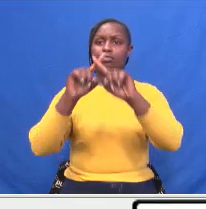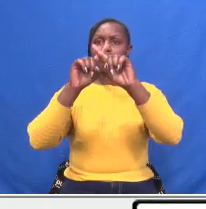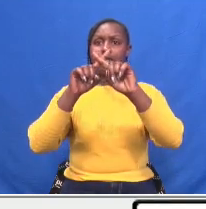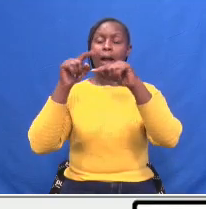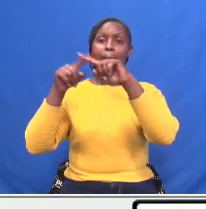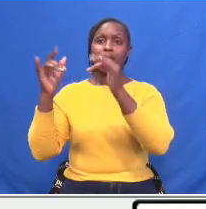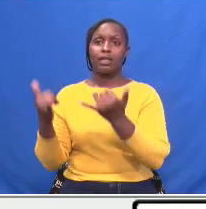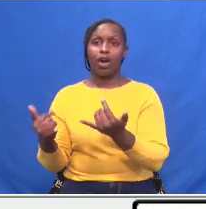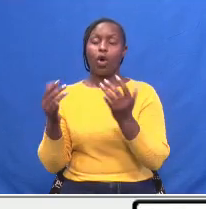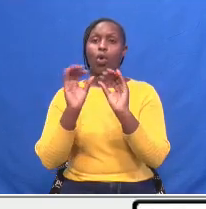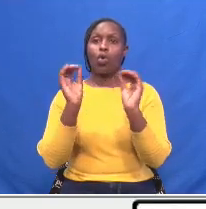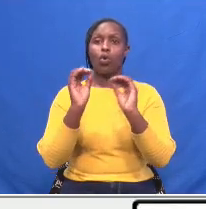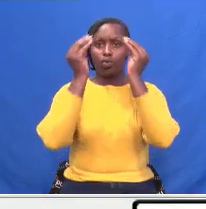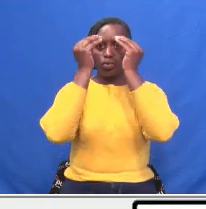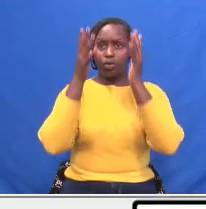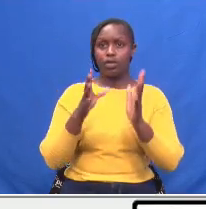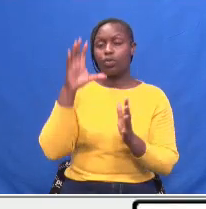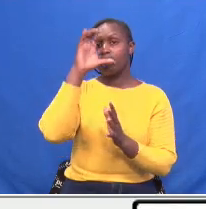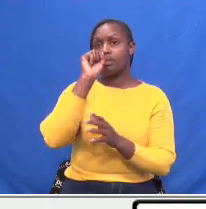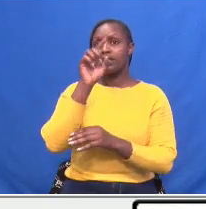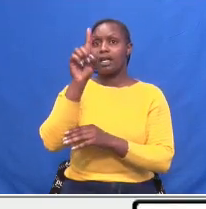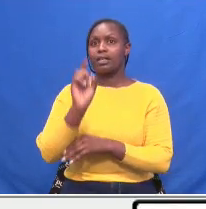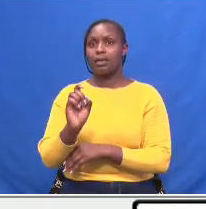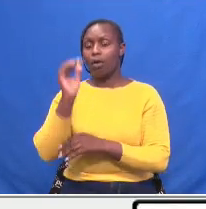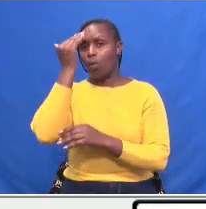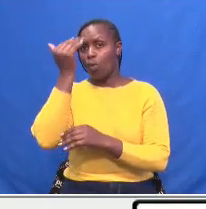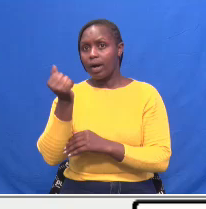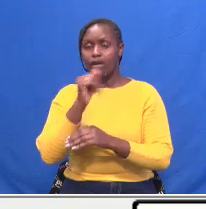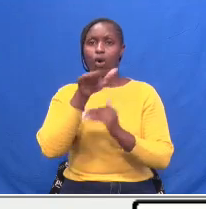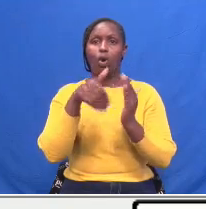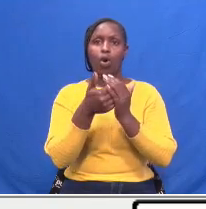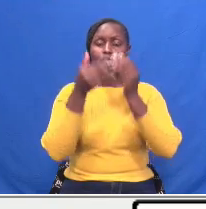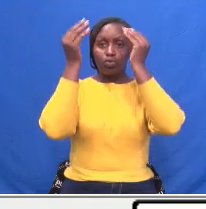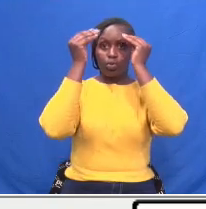hakuna wanafunzi ambao watakosa kufanya mtihani kwa sababu watahiniwa katika maeneo